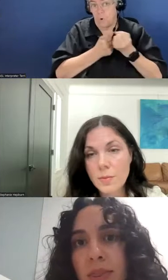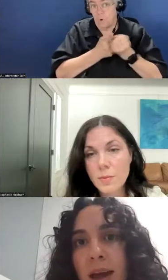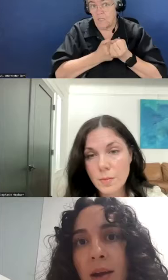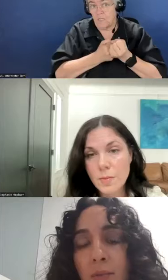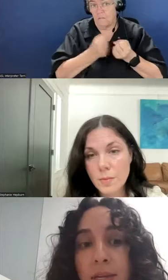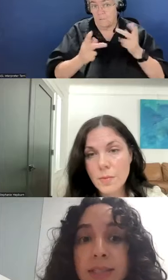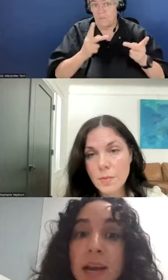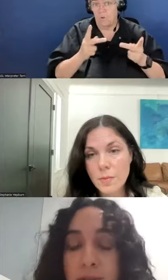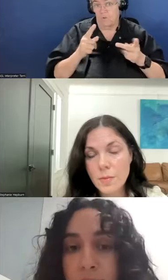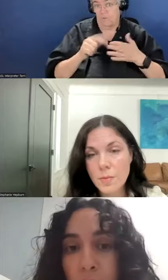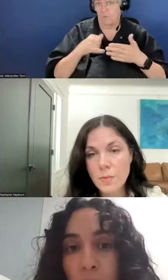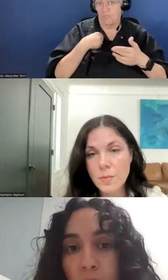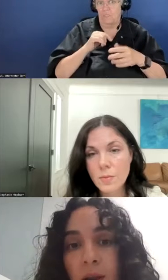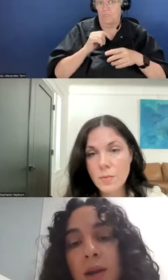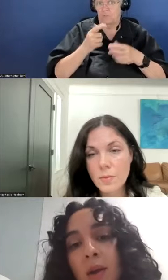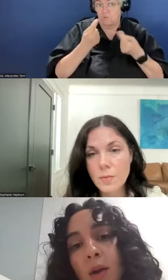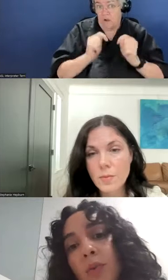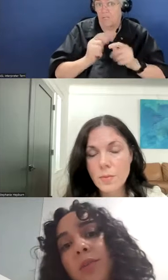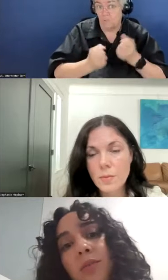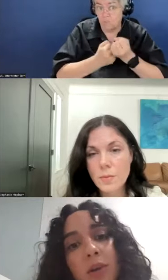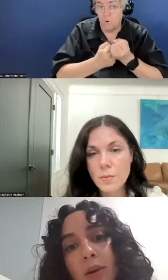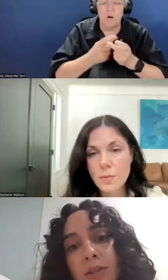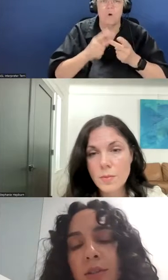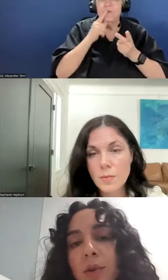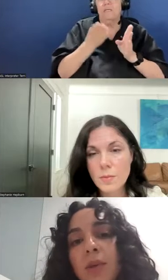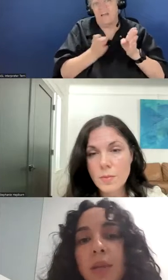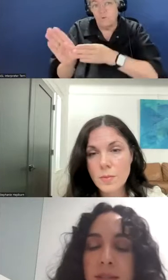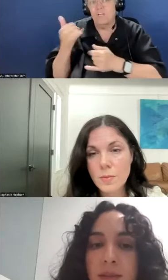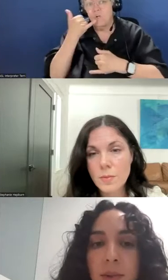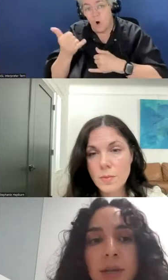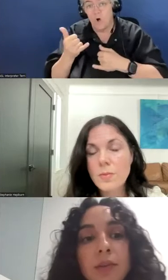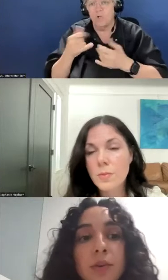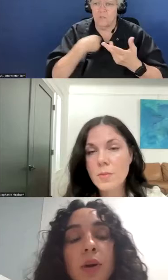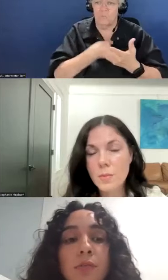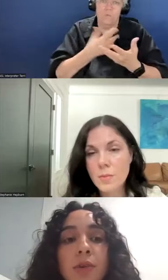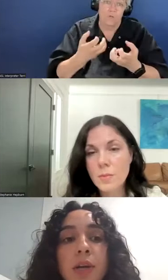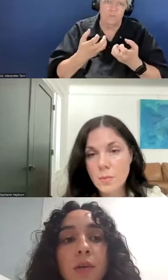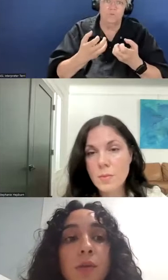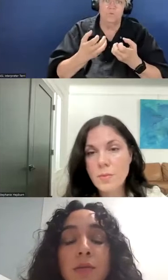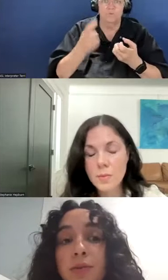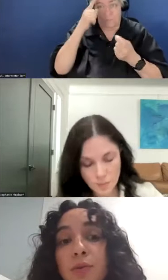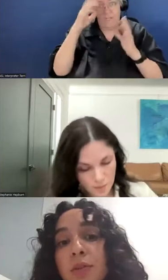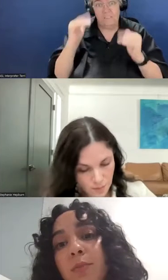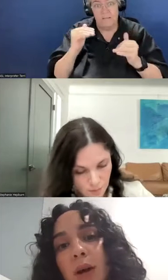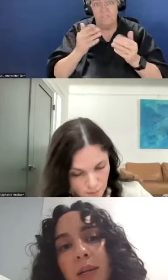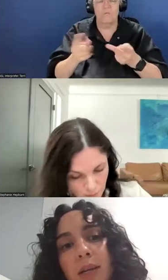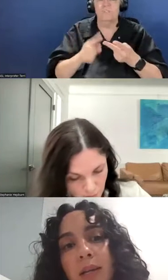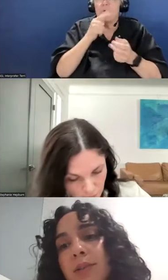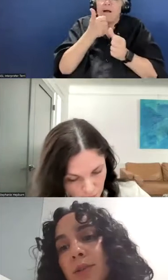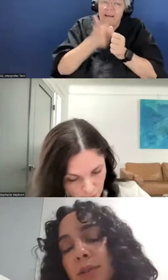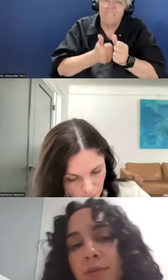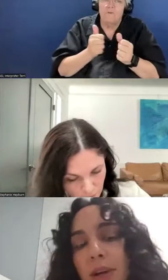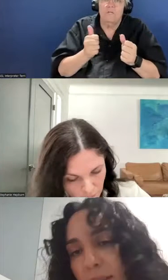people that we set out to support? Are we diverting calls in the way that we anticipated? So every one of the tools is